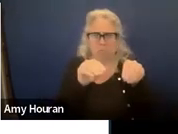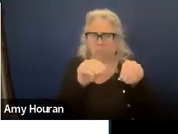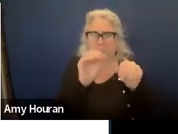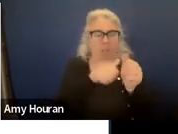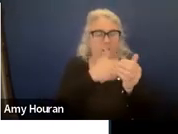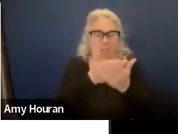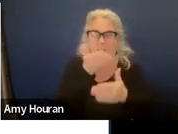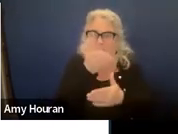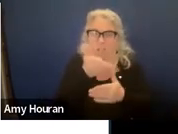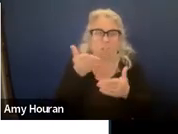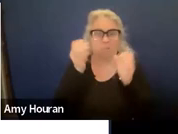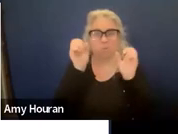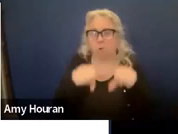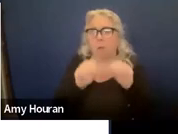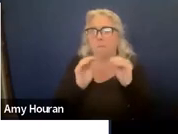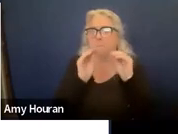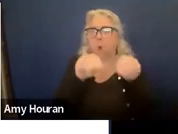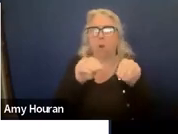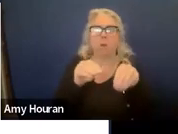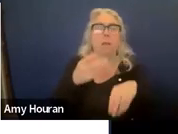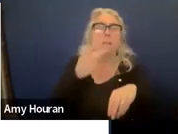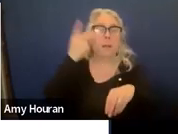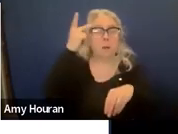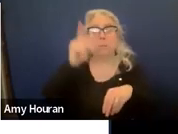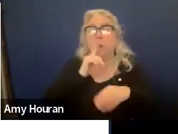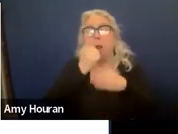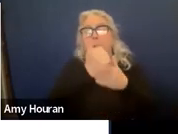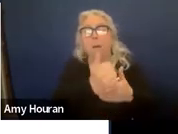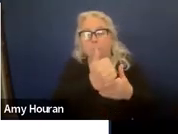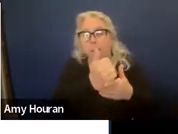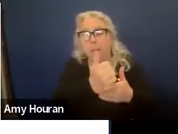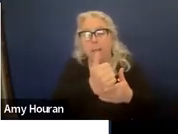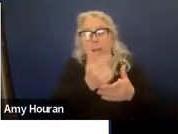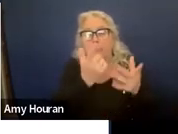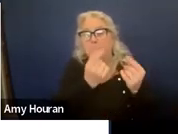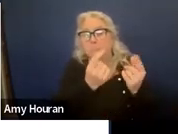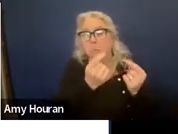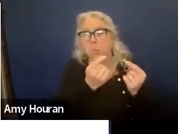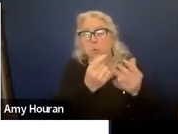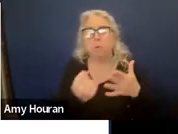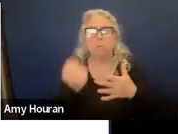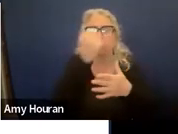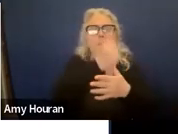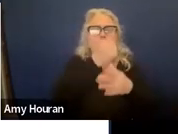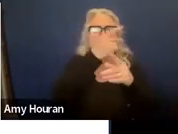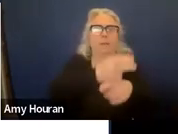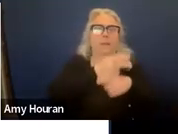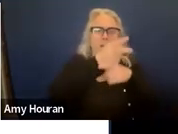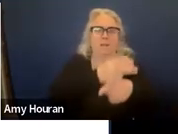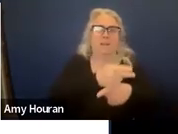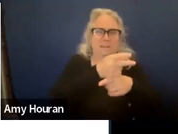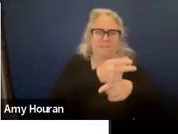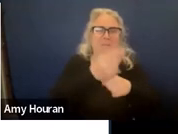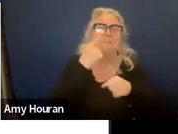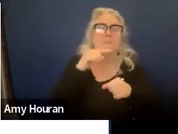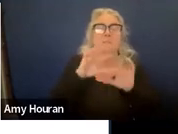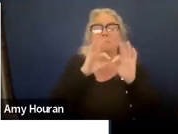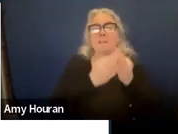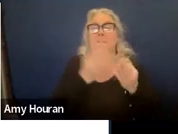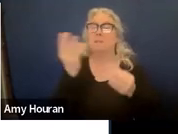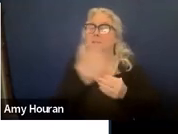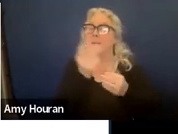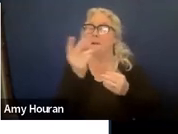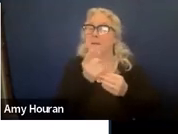in there. You could put things that, you know, the parents are helping them do. This one, primary caregiver for the family dog, is in there. You know, those are